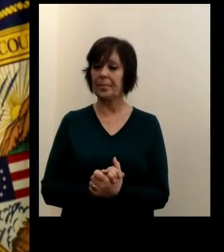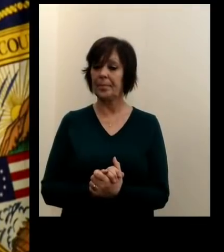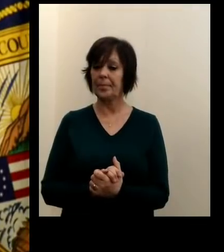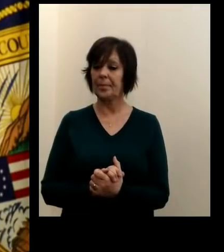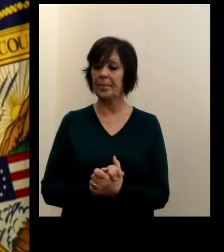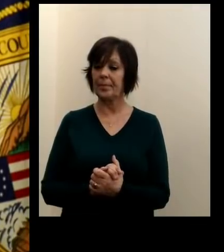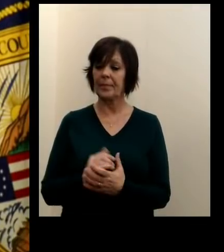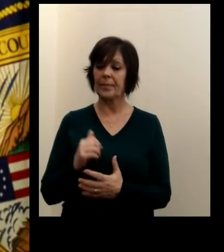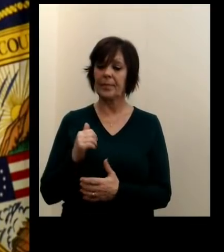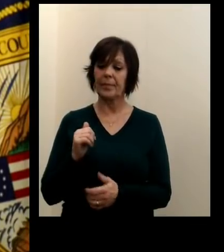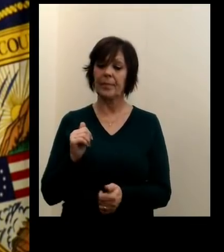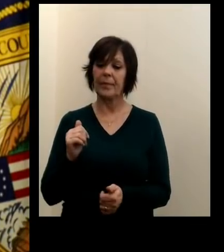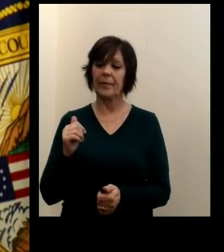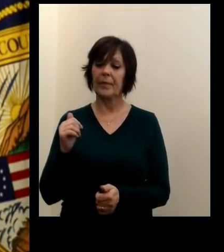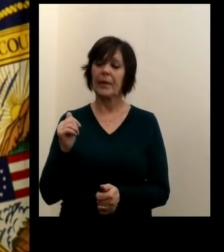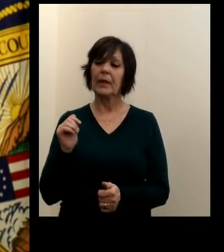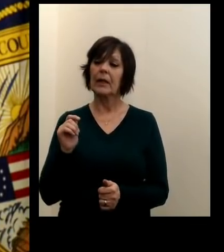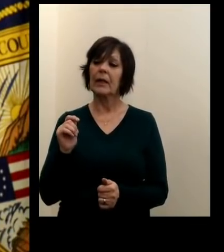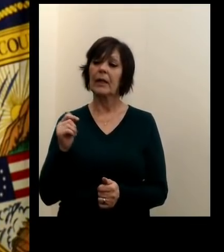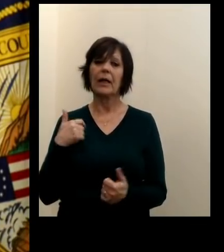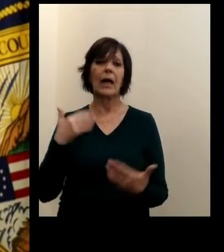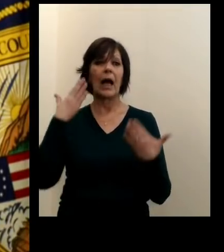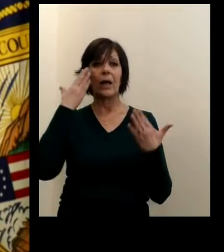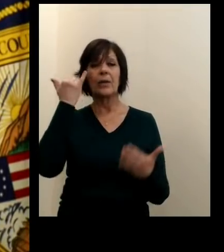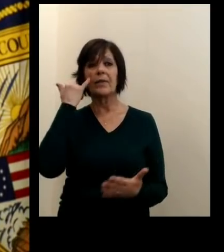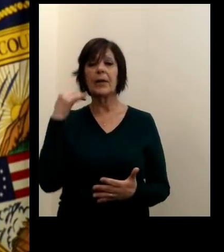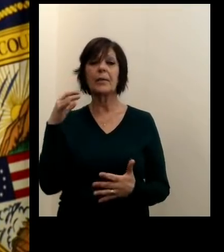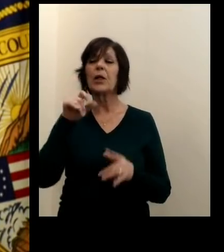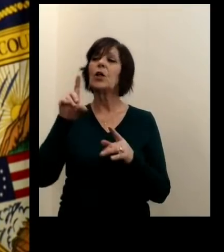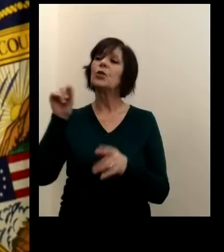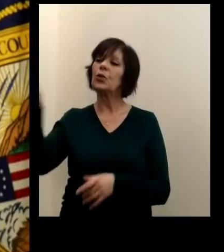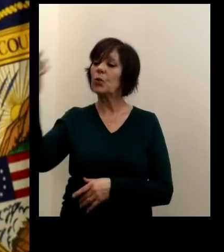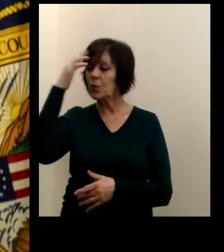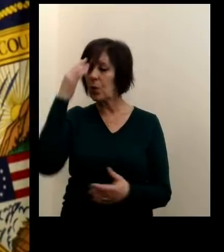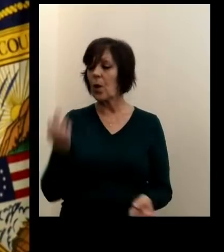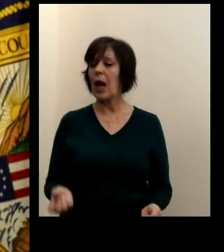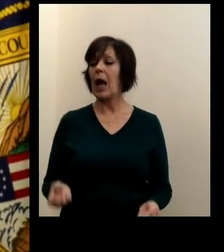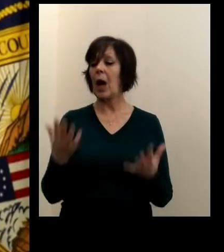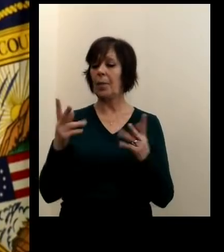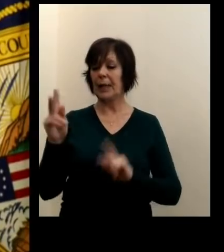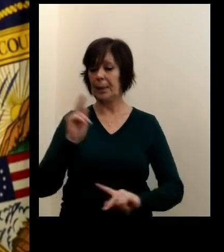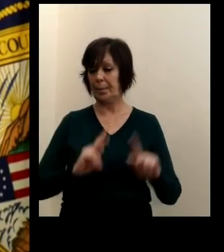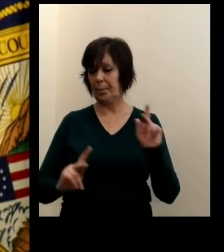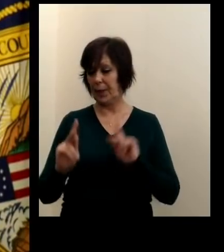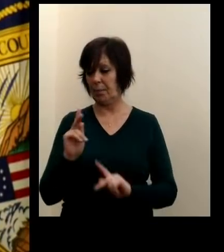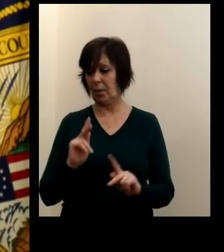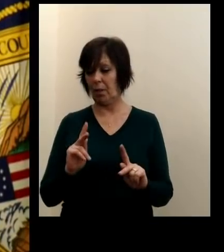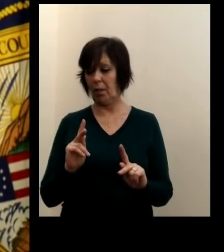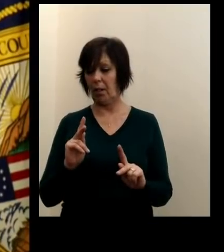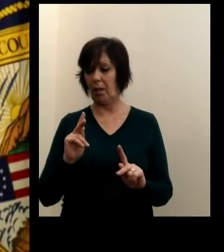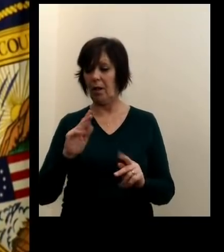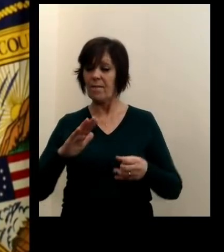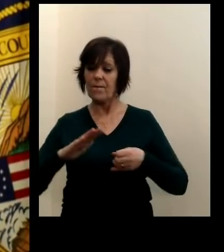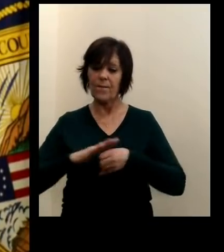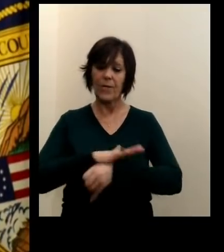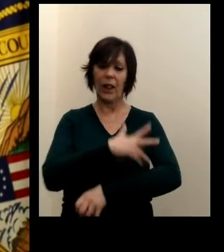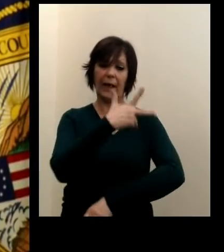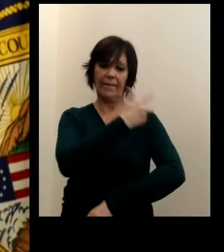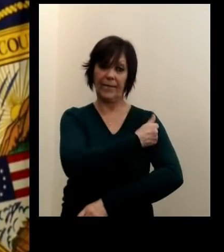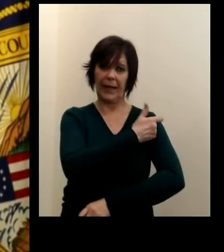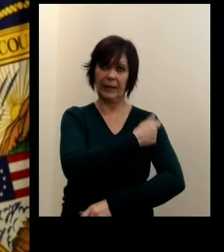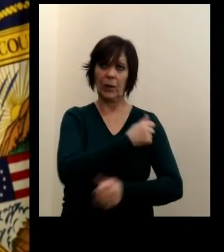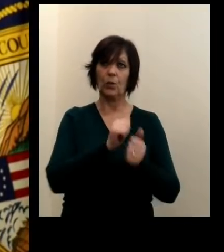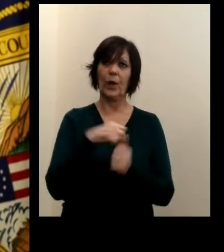Sorry, I got on late. I missed the new time, so I don't know if I missed this, but do you know how many people, or Dr. Burstein, how many people have been fully vaccinated with the